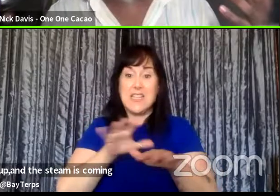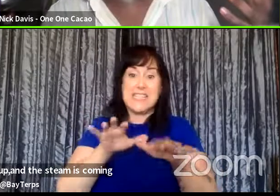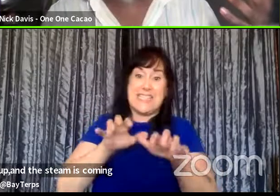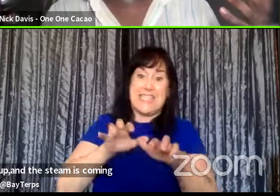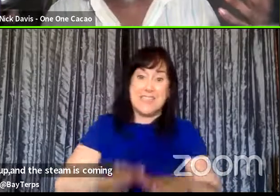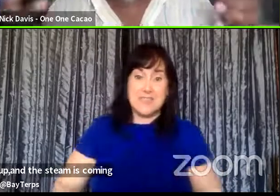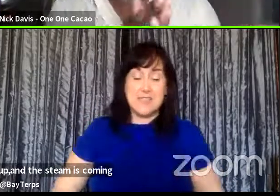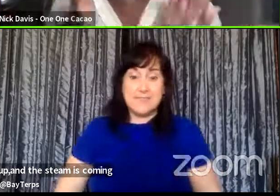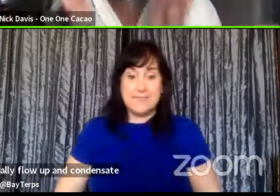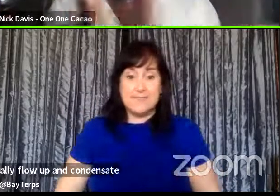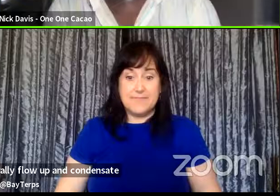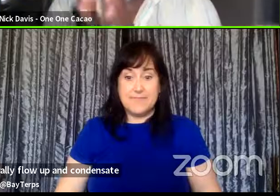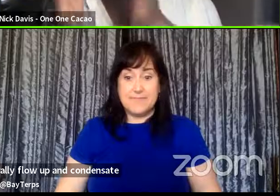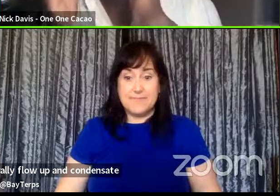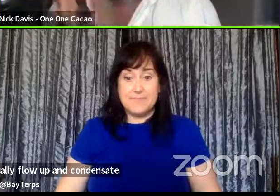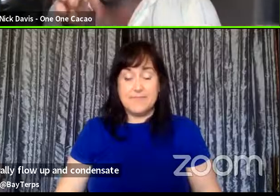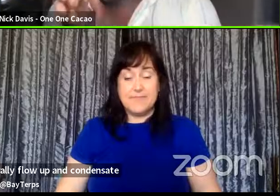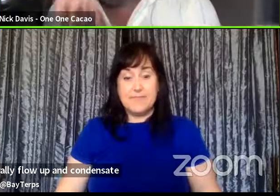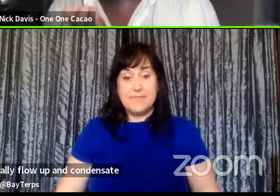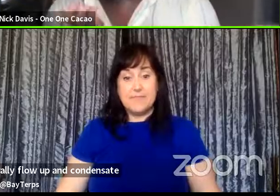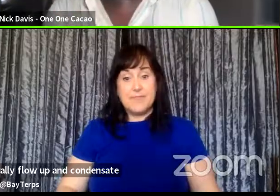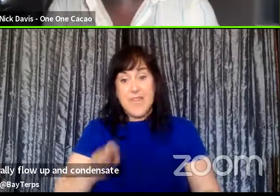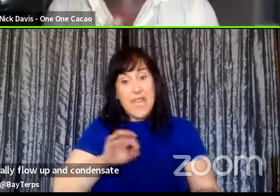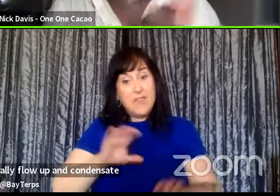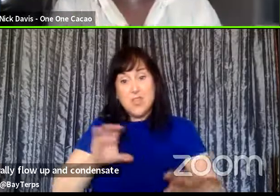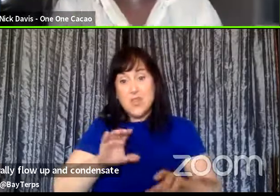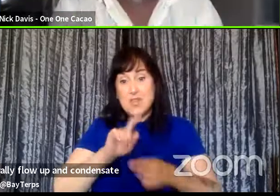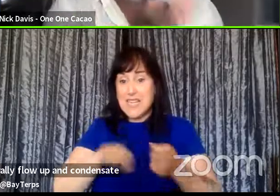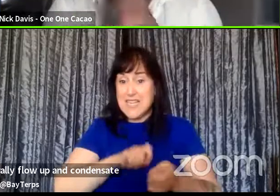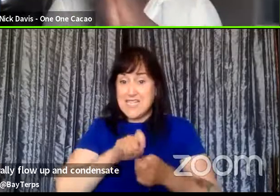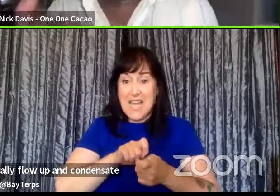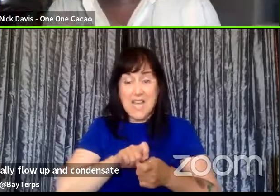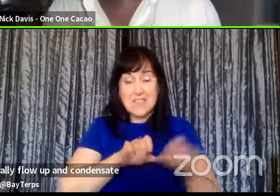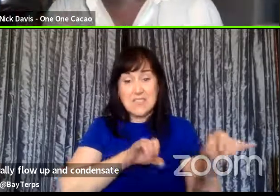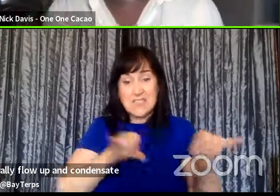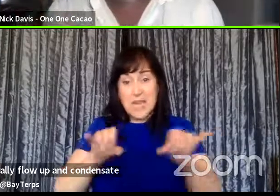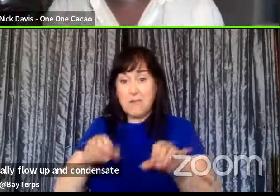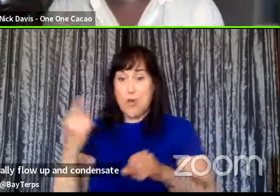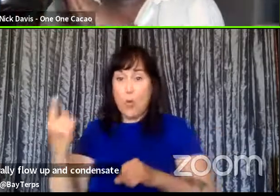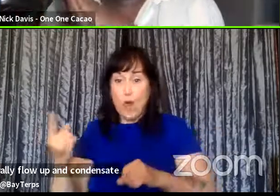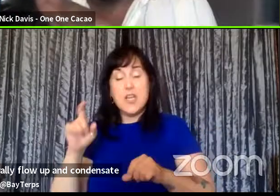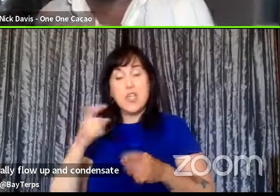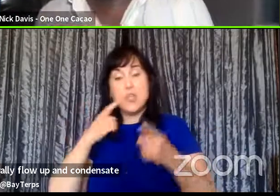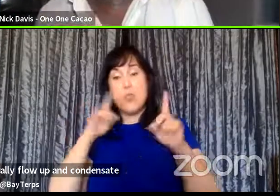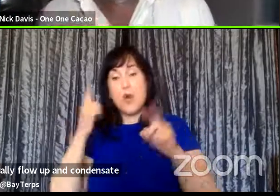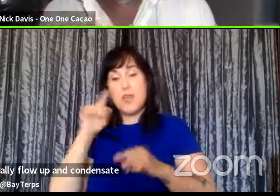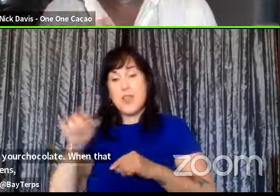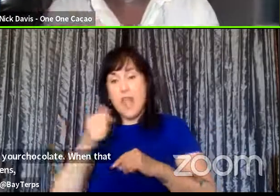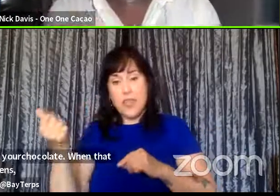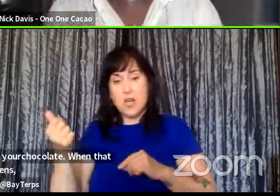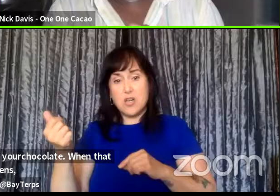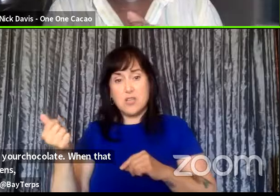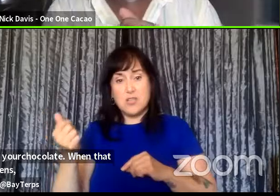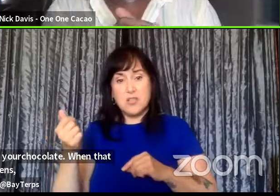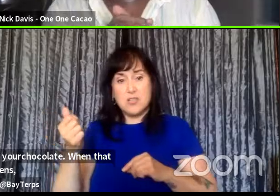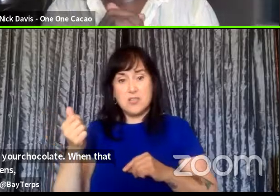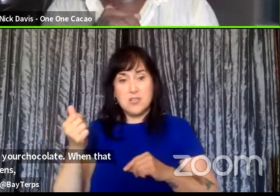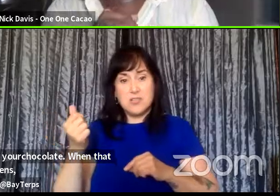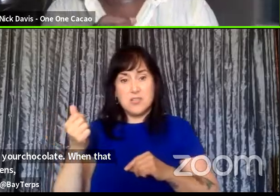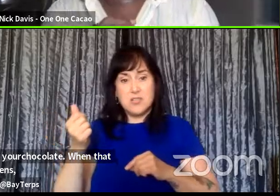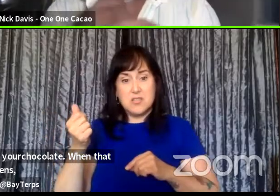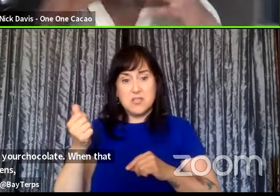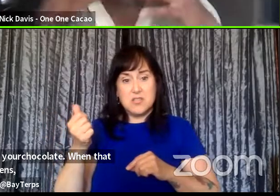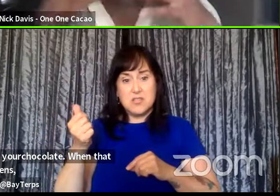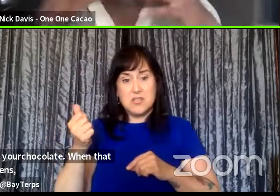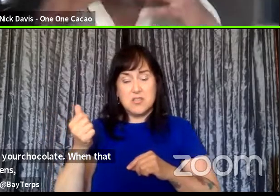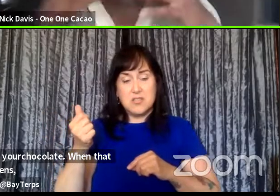likely explanation, because if you did it exactly the same thing for one, it should work with the other. There should be literally no reason why the two things couldn't